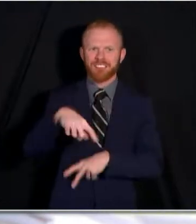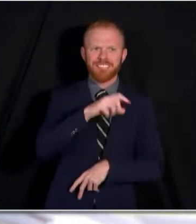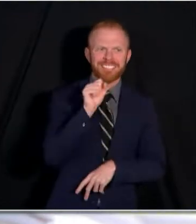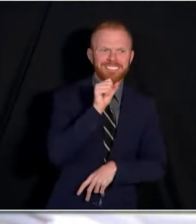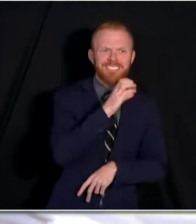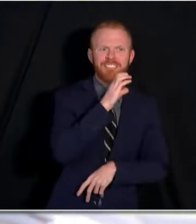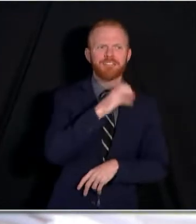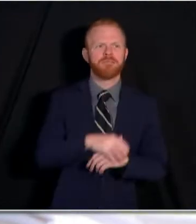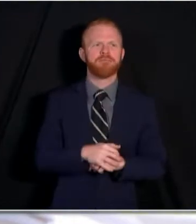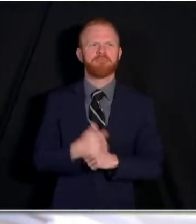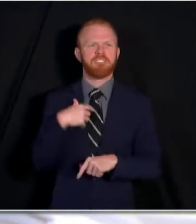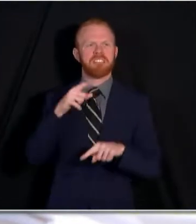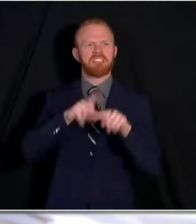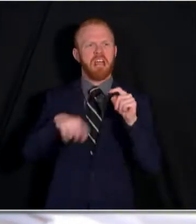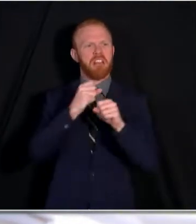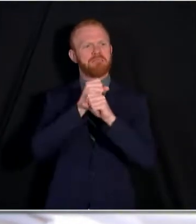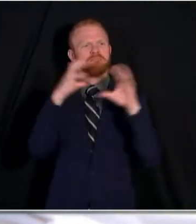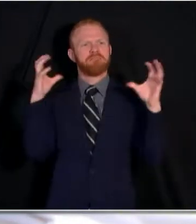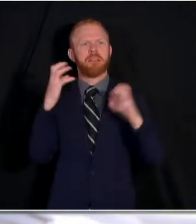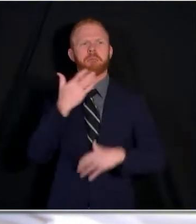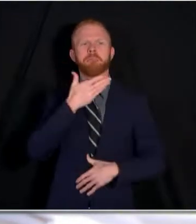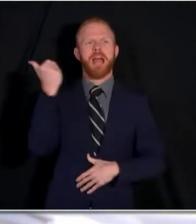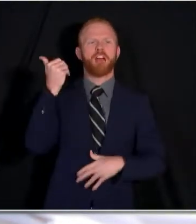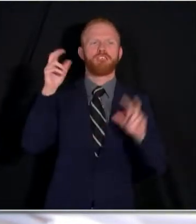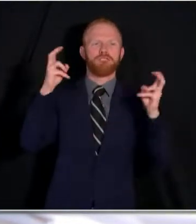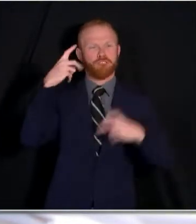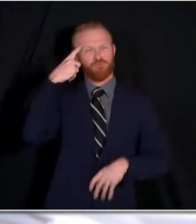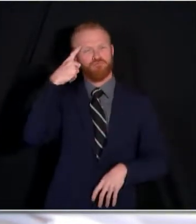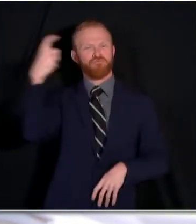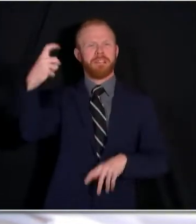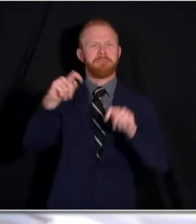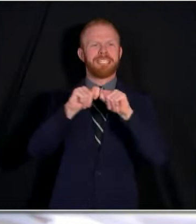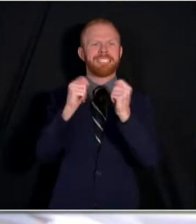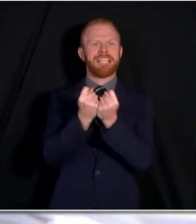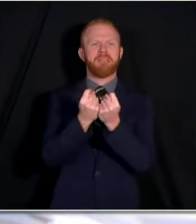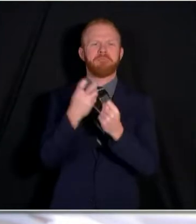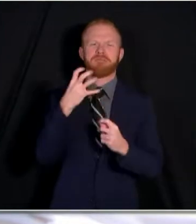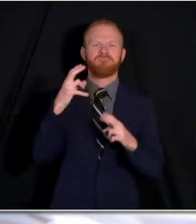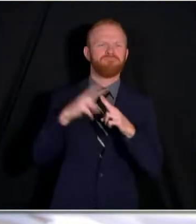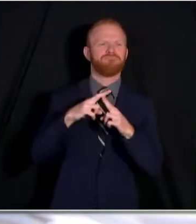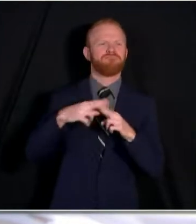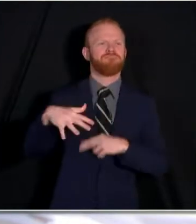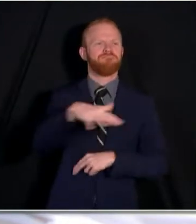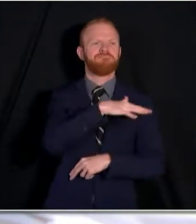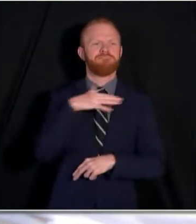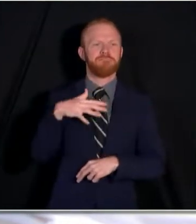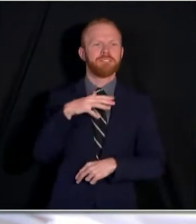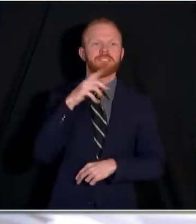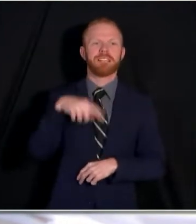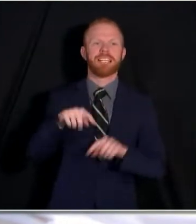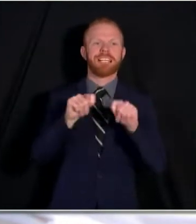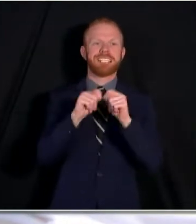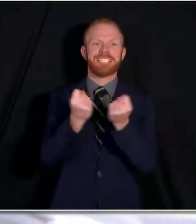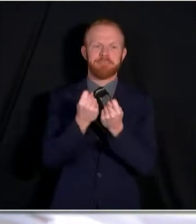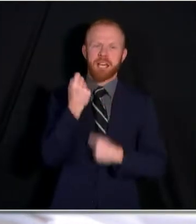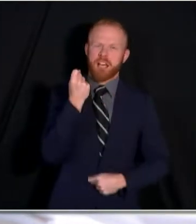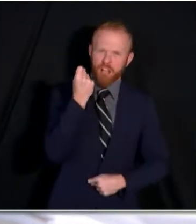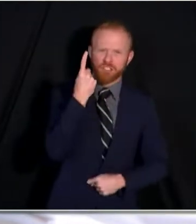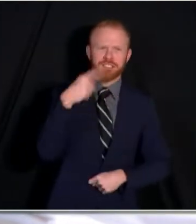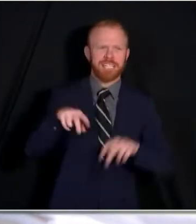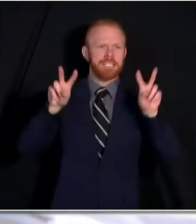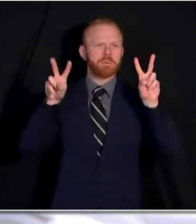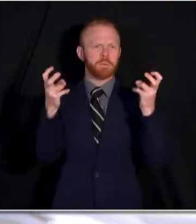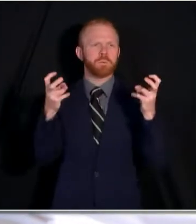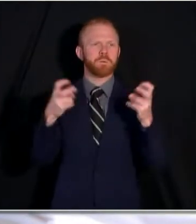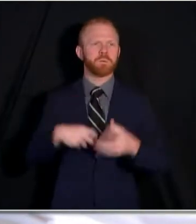dream team. And I'm not just saying that because that's what politicians do. This team here gets this issue. We understand it because